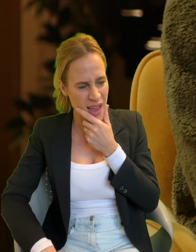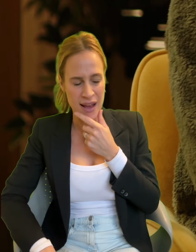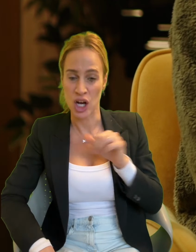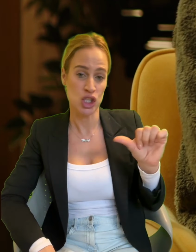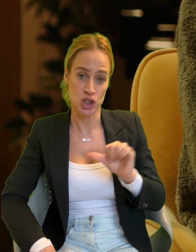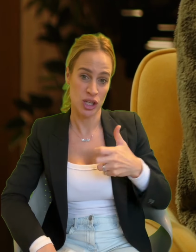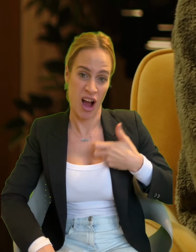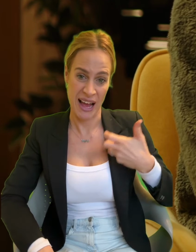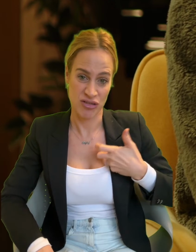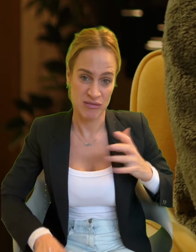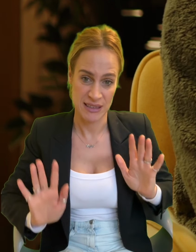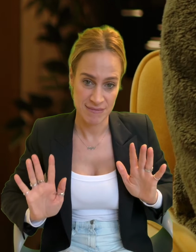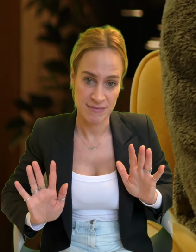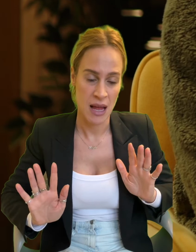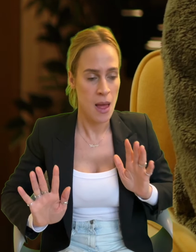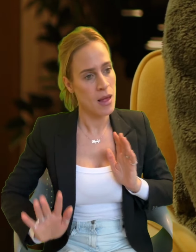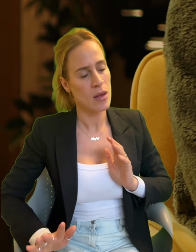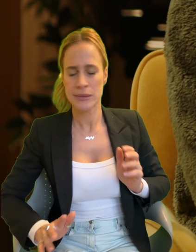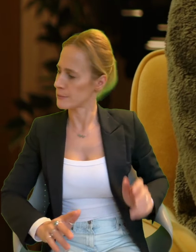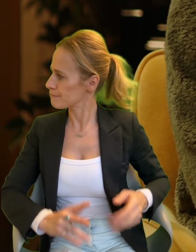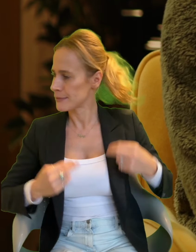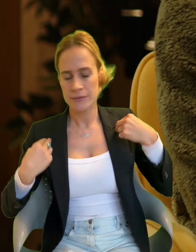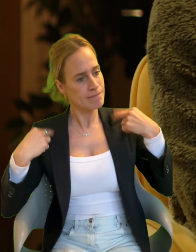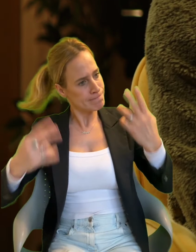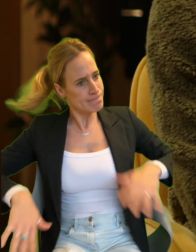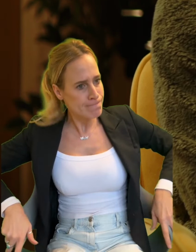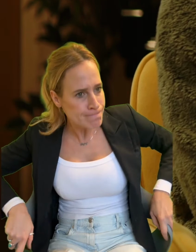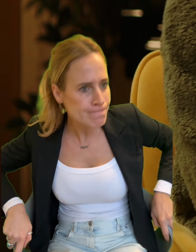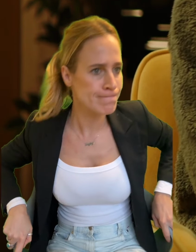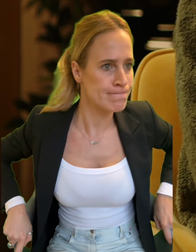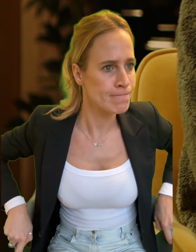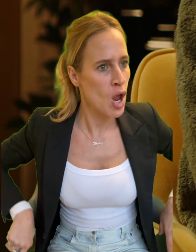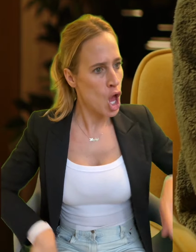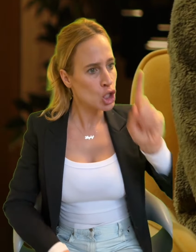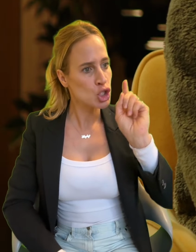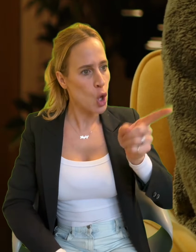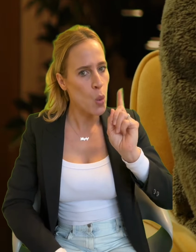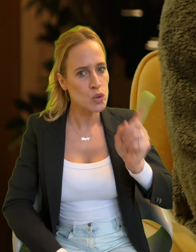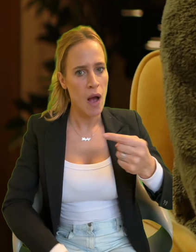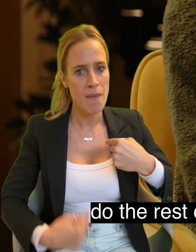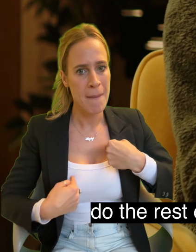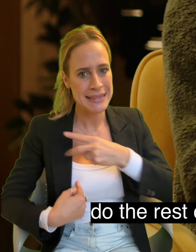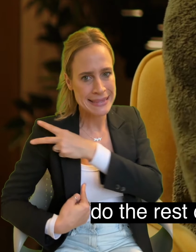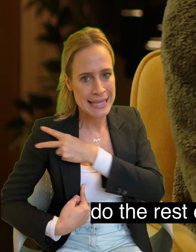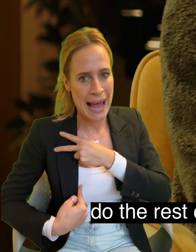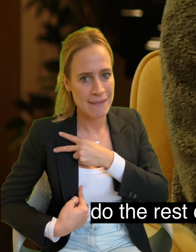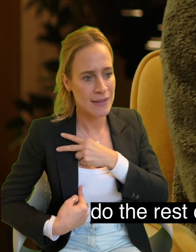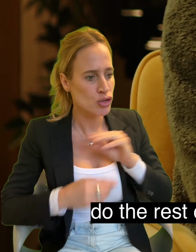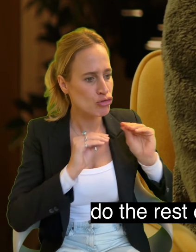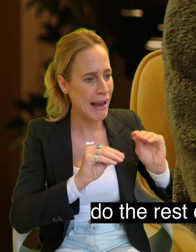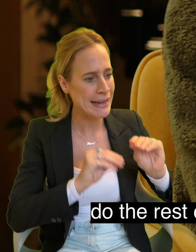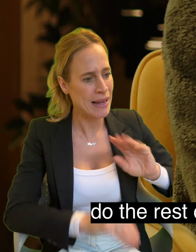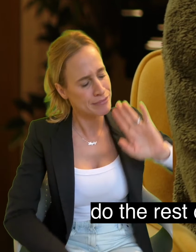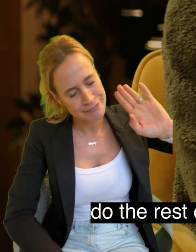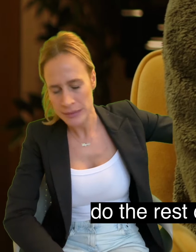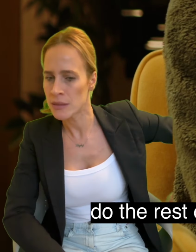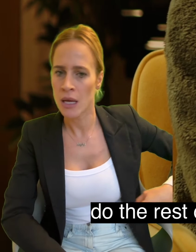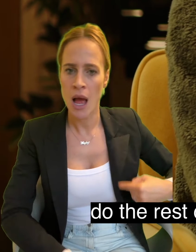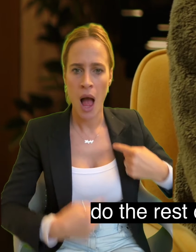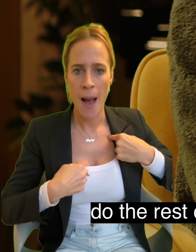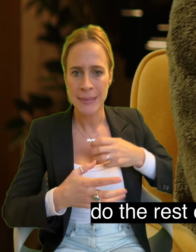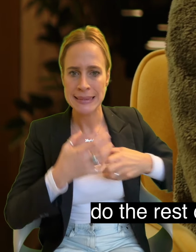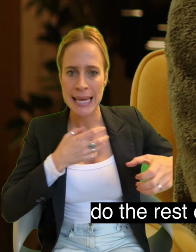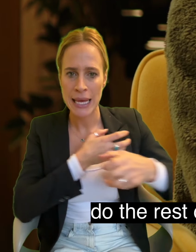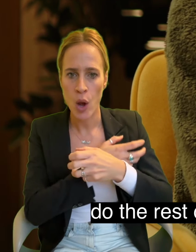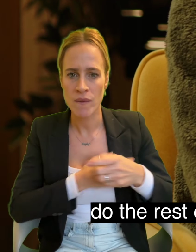I shouldn't have. Kind of told off this trainer, and I said, you know what, let me do the rest of the session. For the